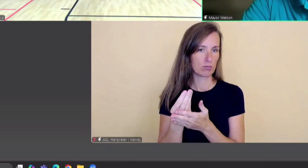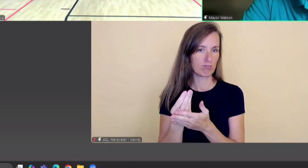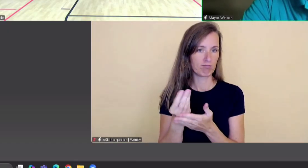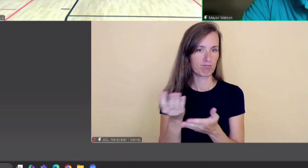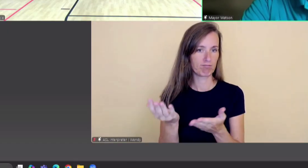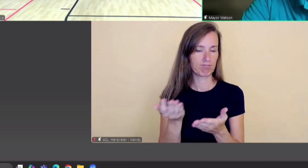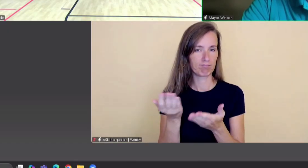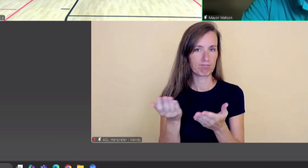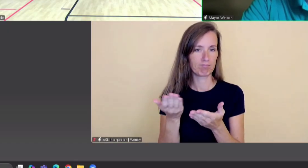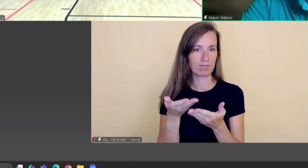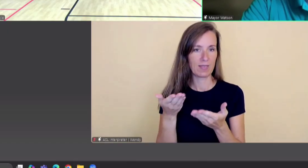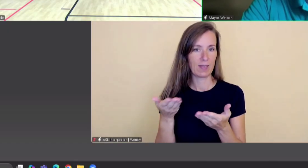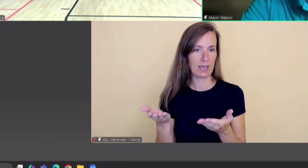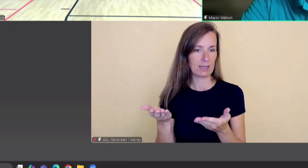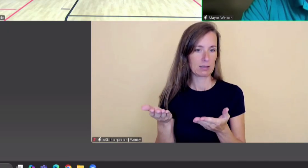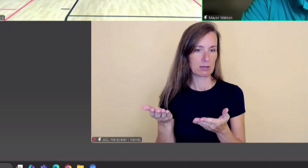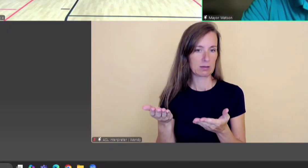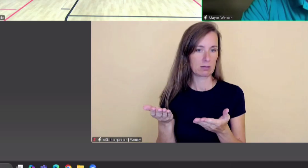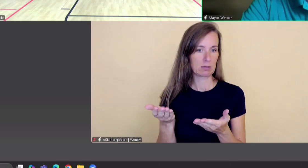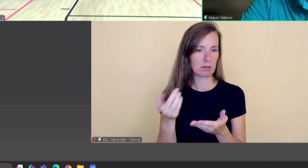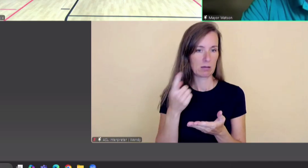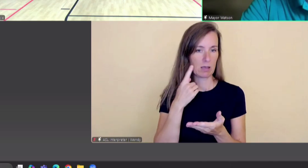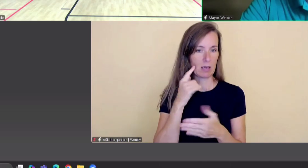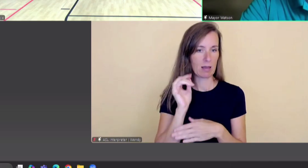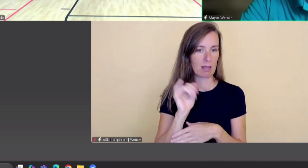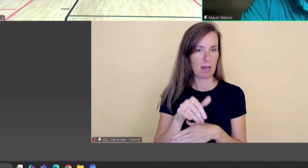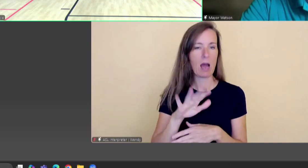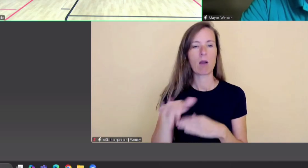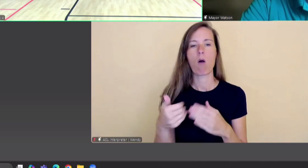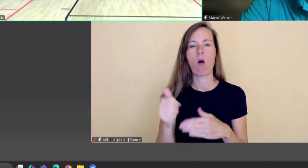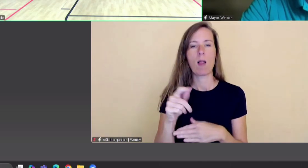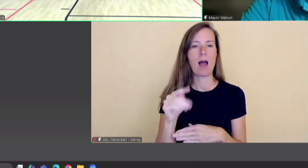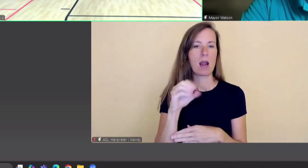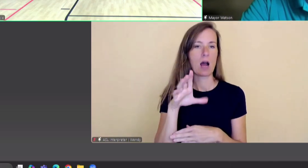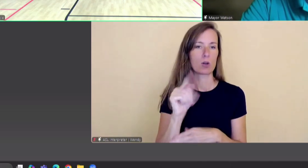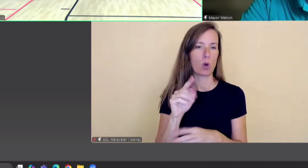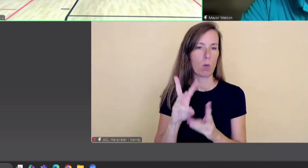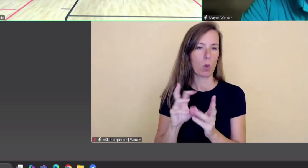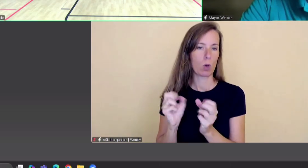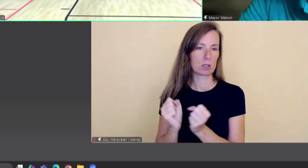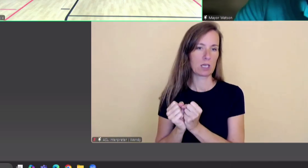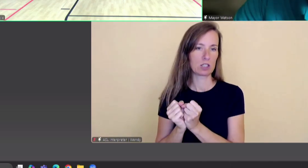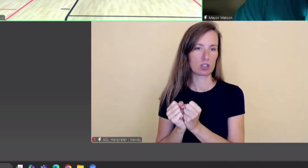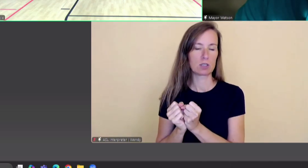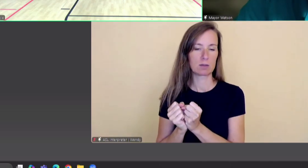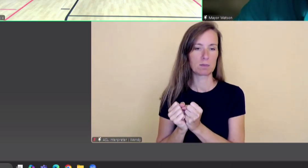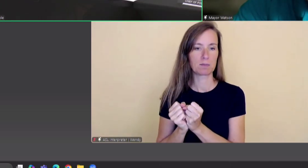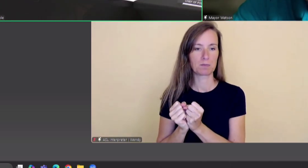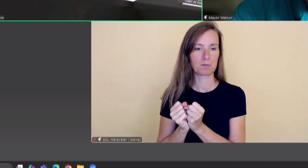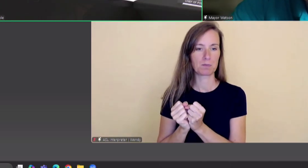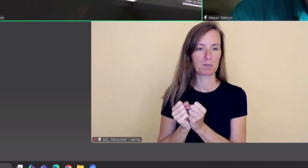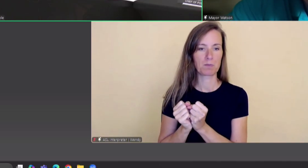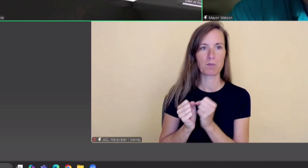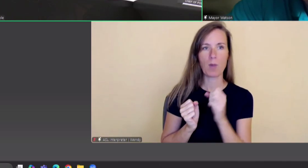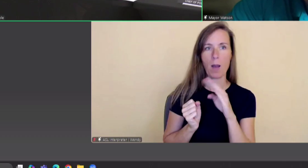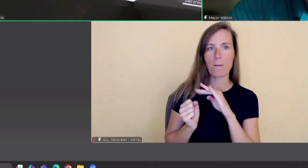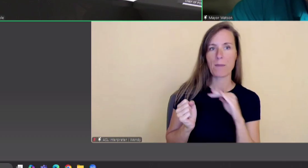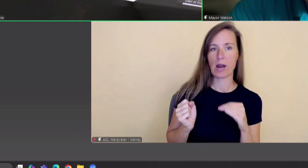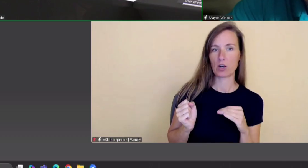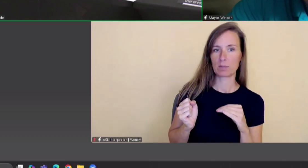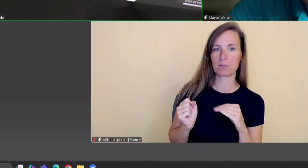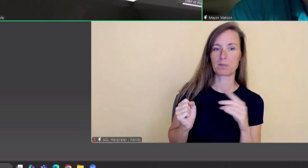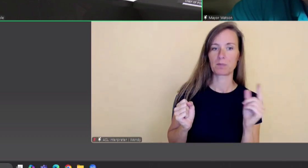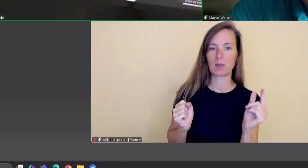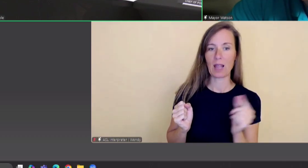all going to be at the October work session. If I can, Mayor? Yes. September